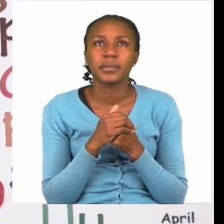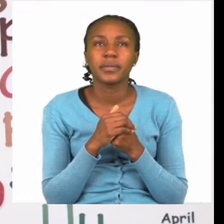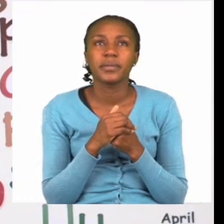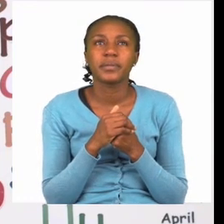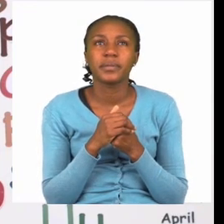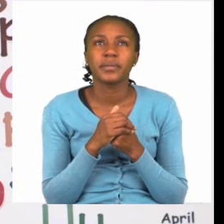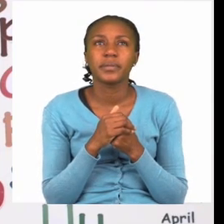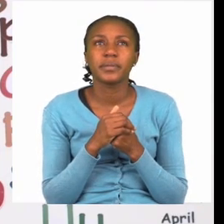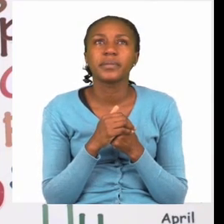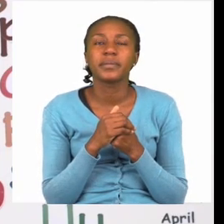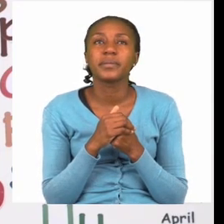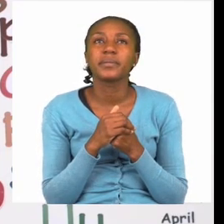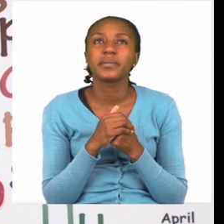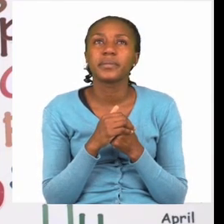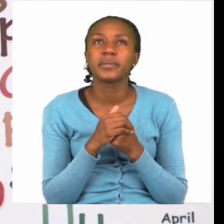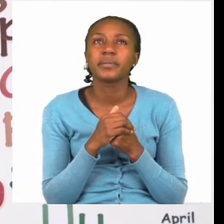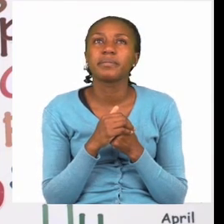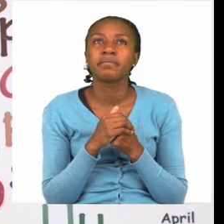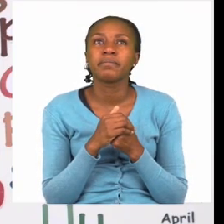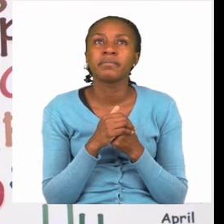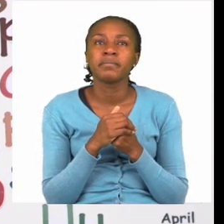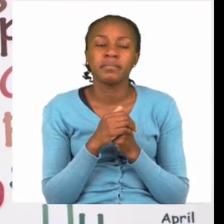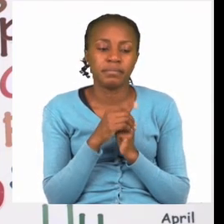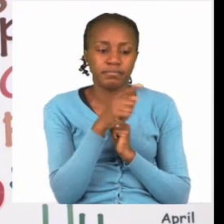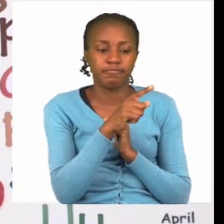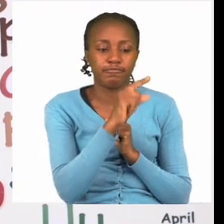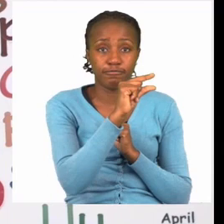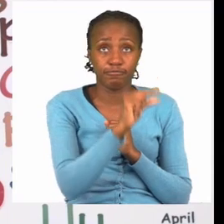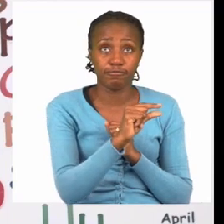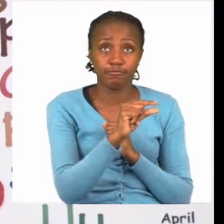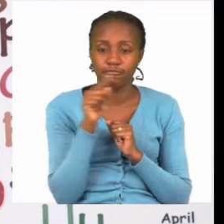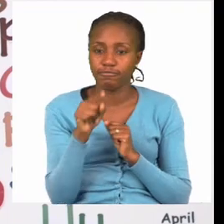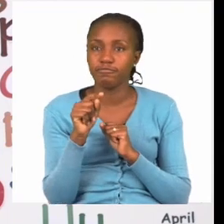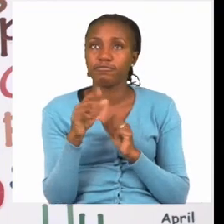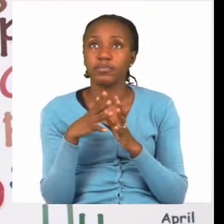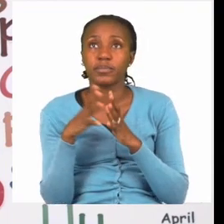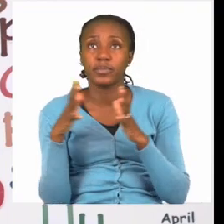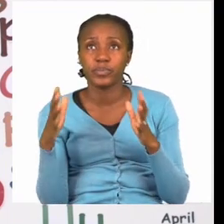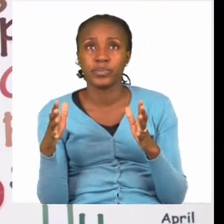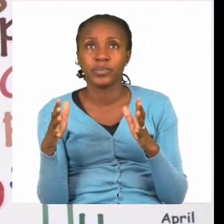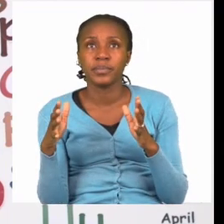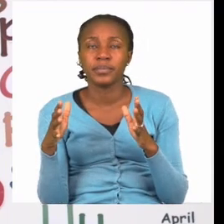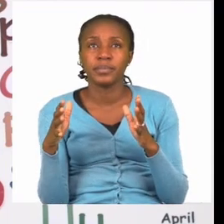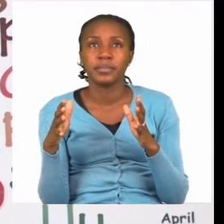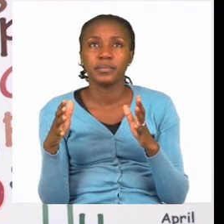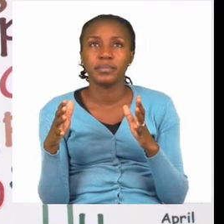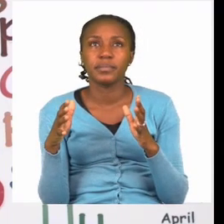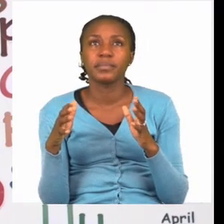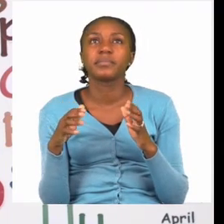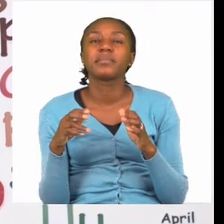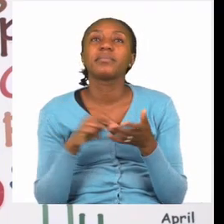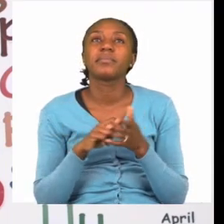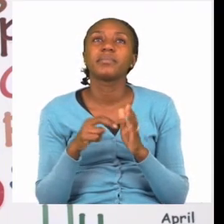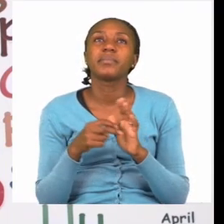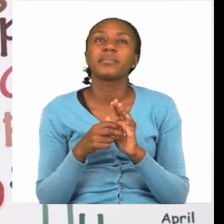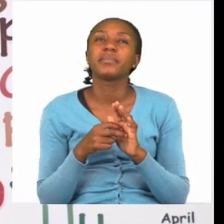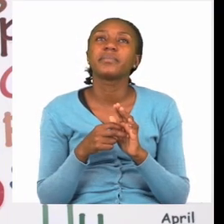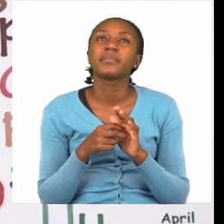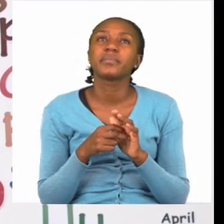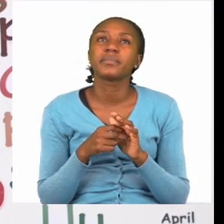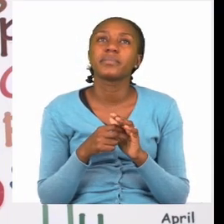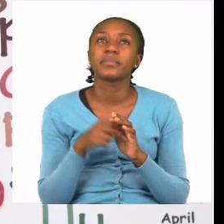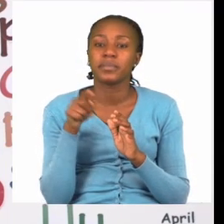one has less water than this one, and that means this one has